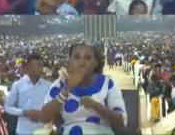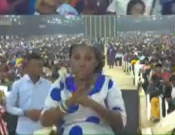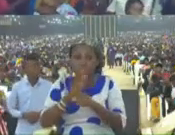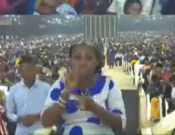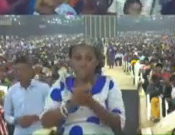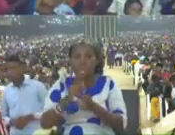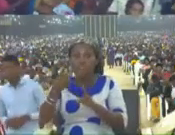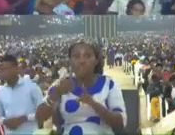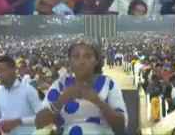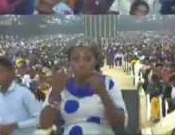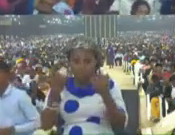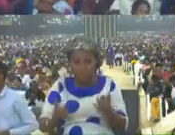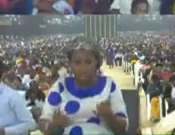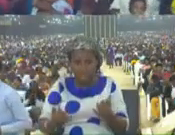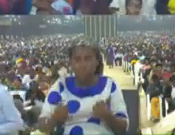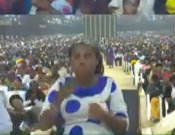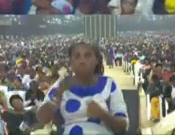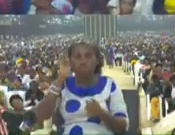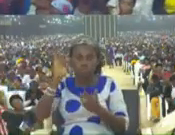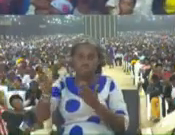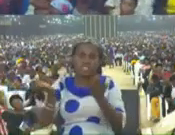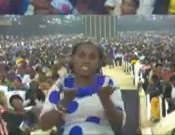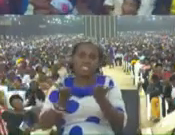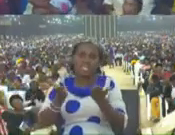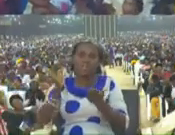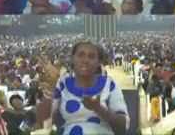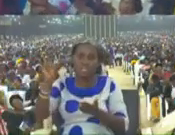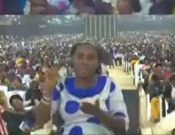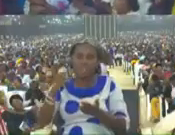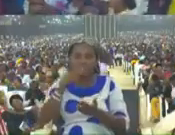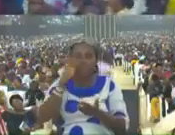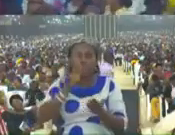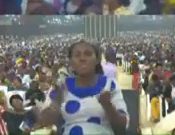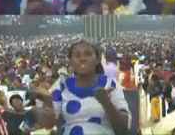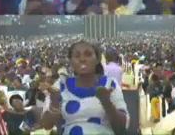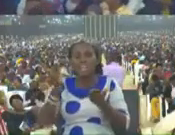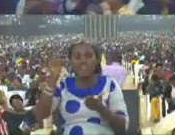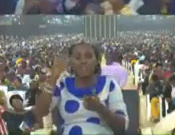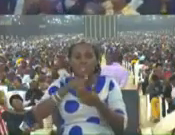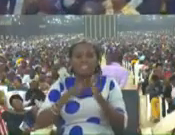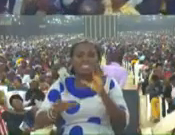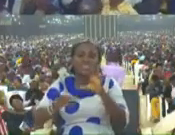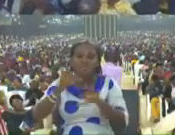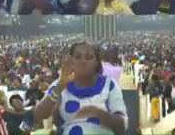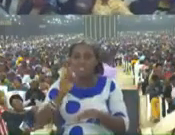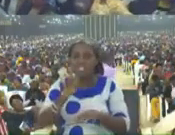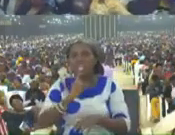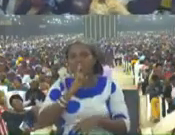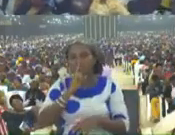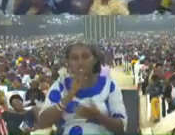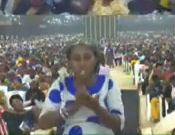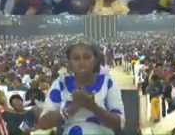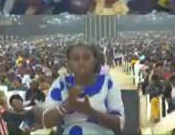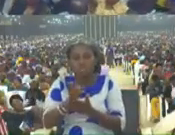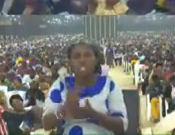will serve him in spirit and in truth. Ask him to have mercy on